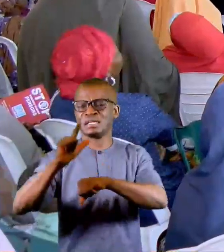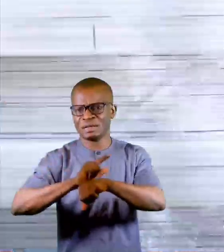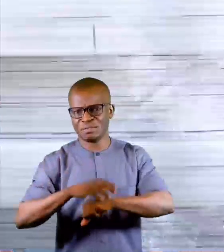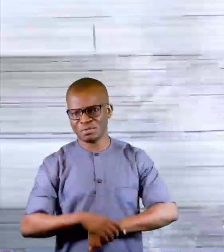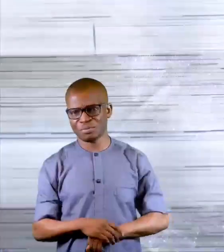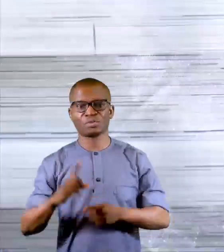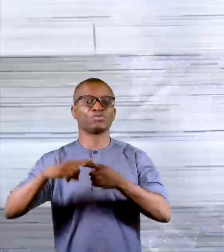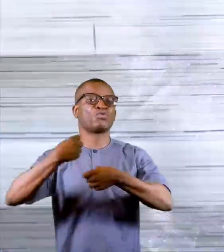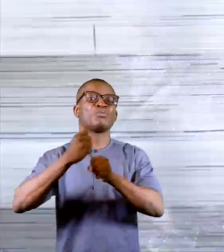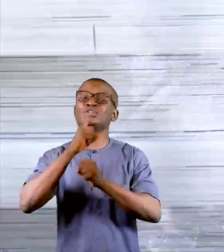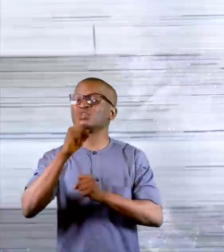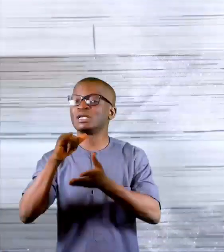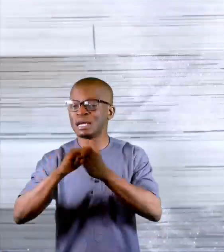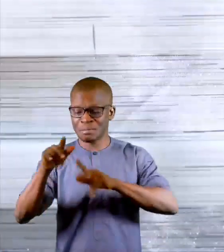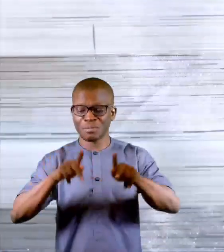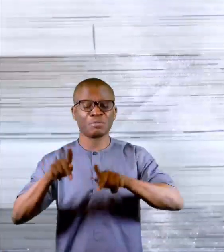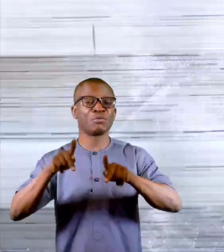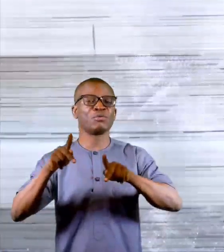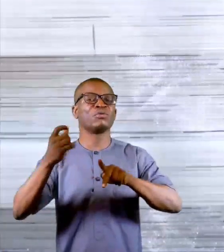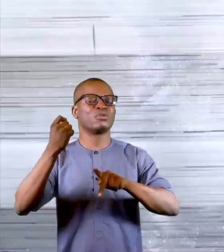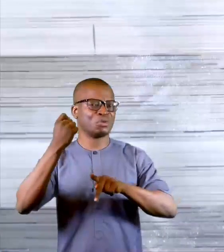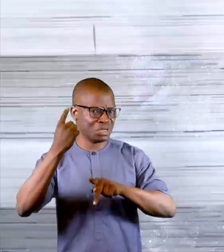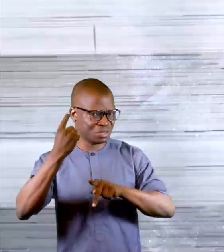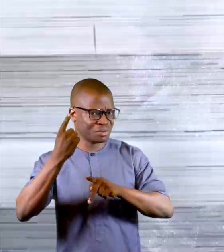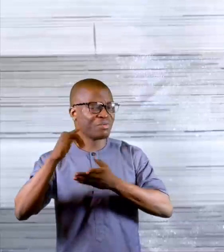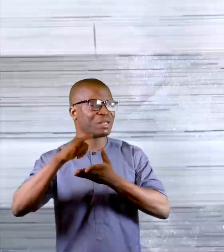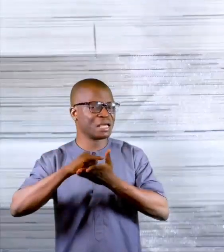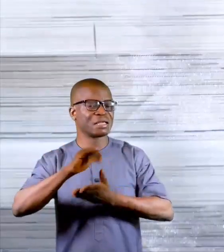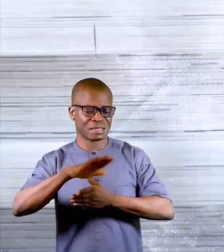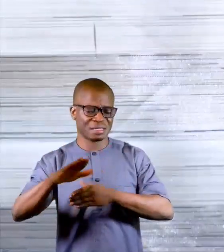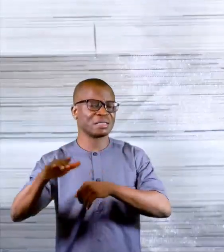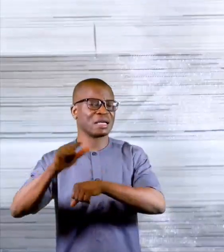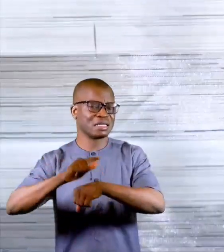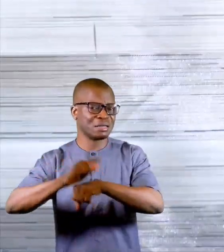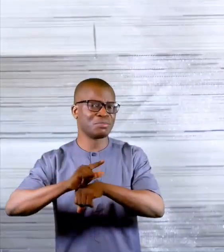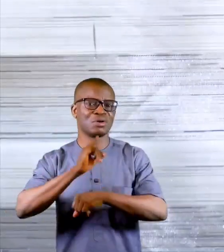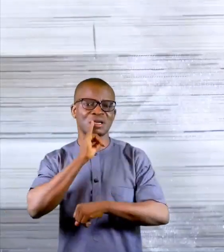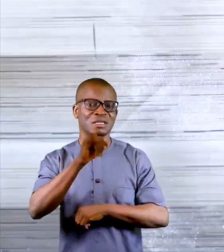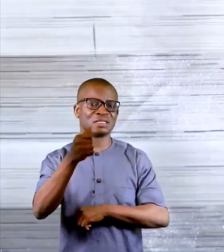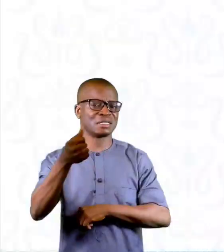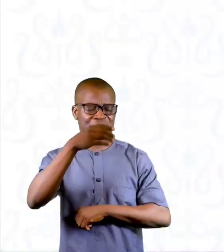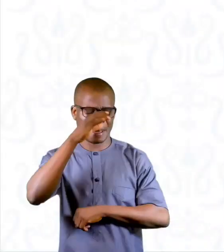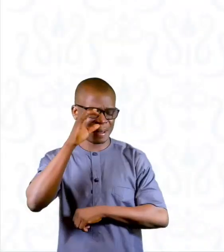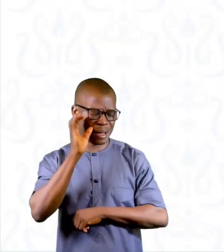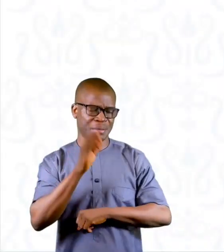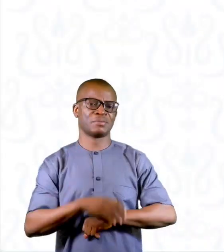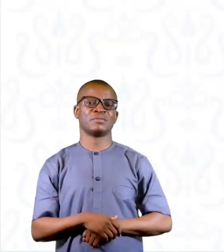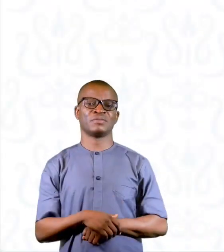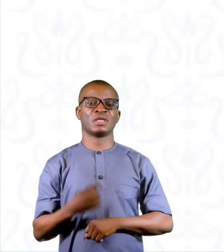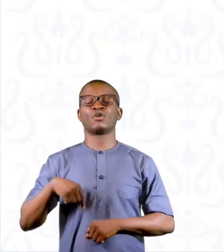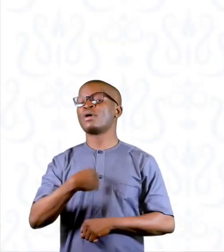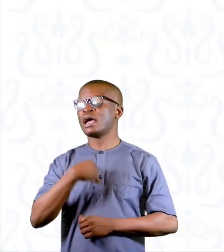labor, to make sure that people understand that child labor is a crime. We have what